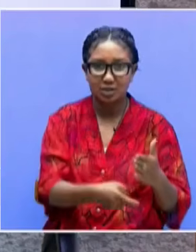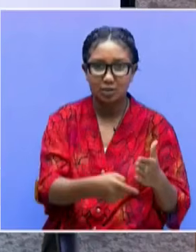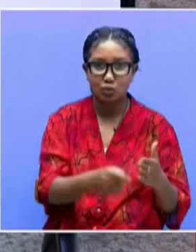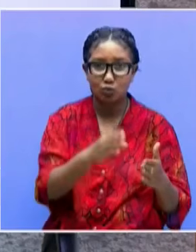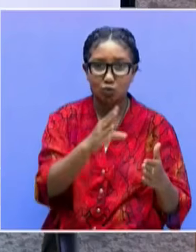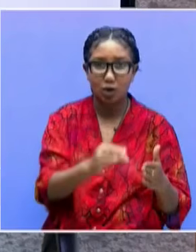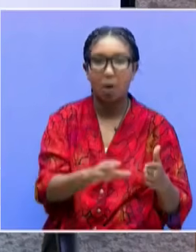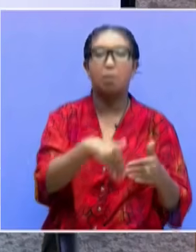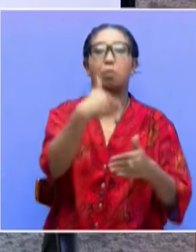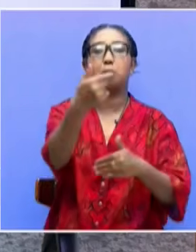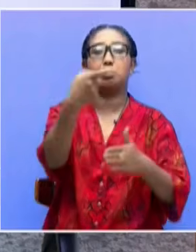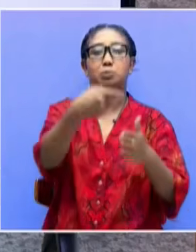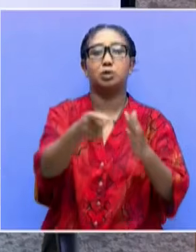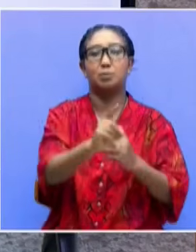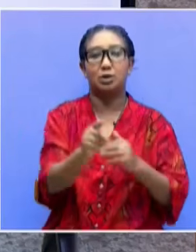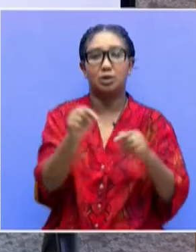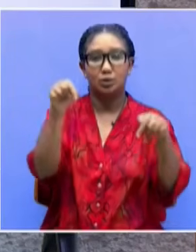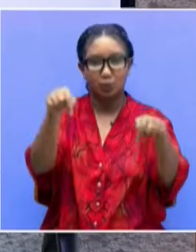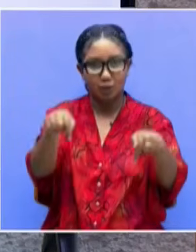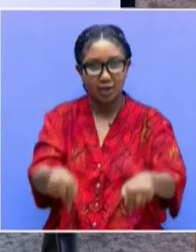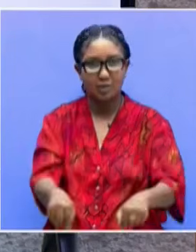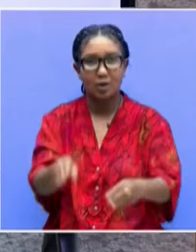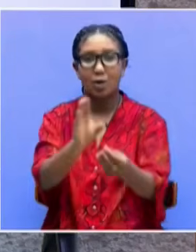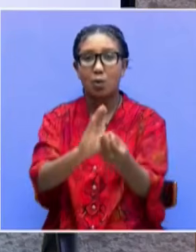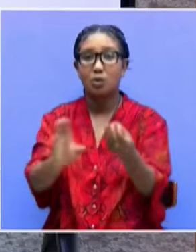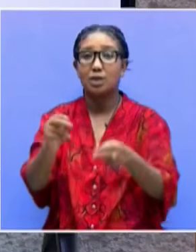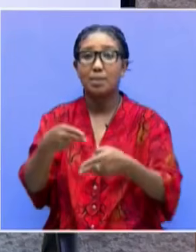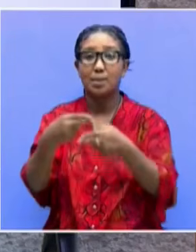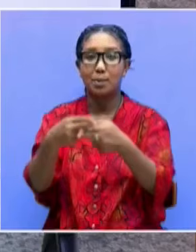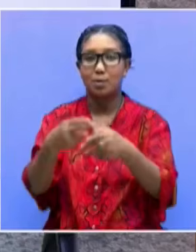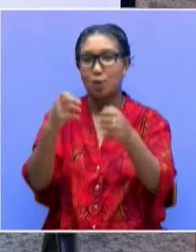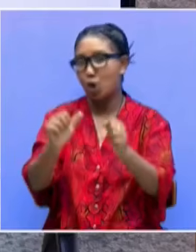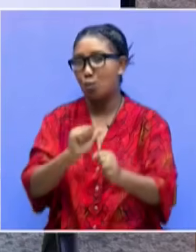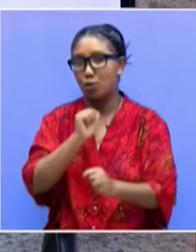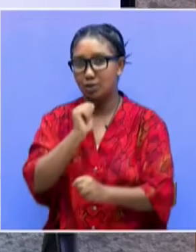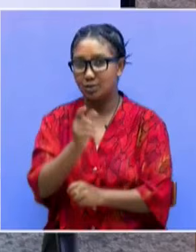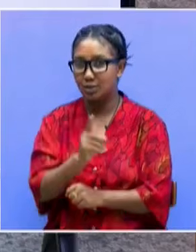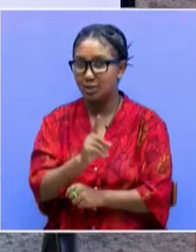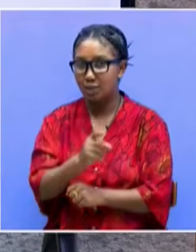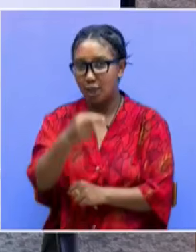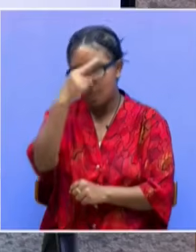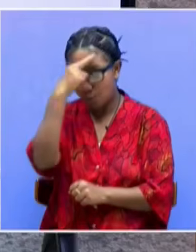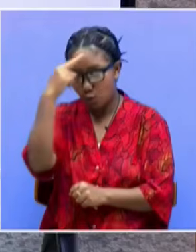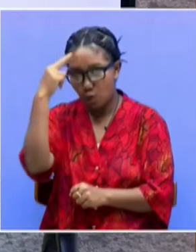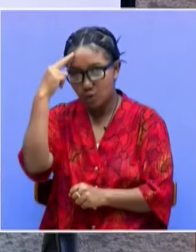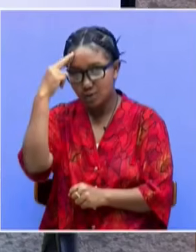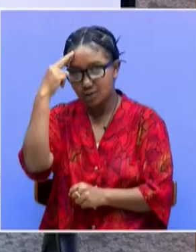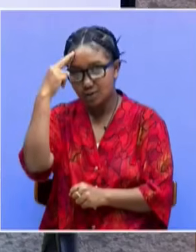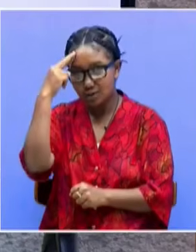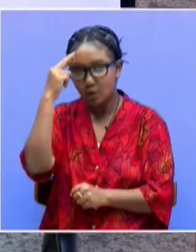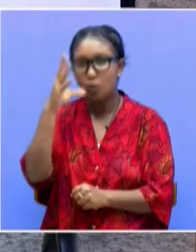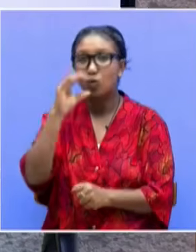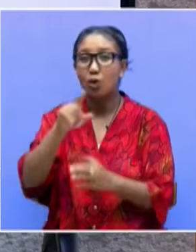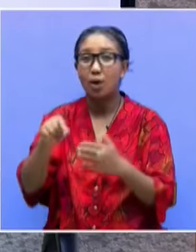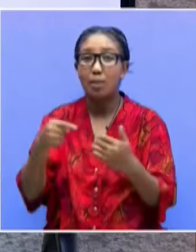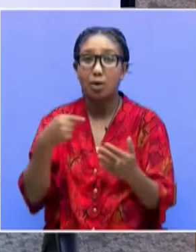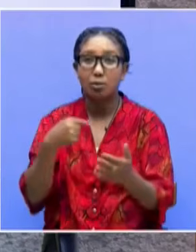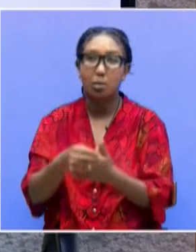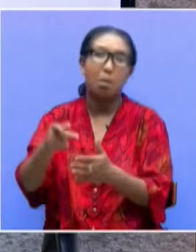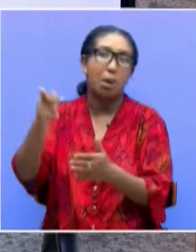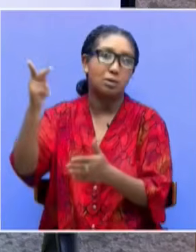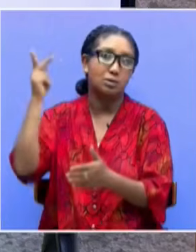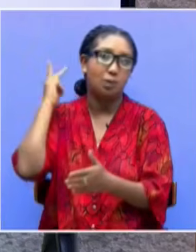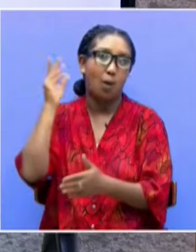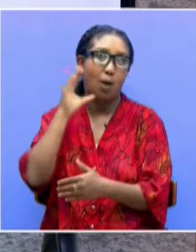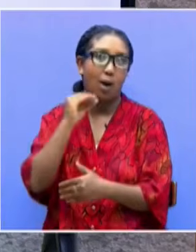future. And our today's conditional is impossible because we are going to talk about the